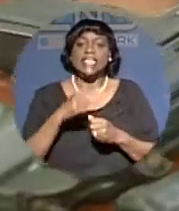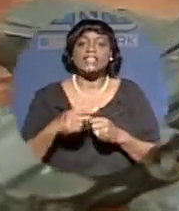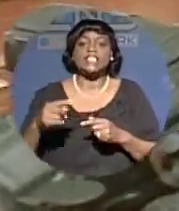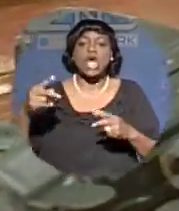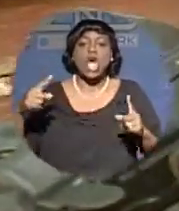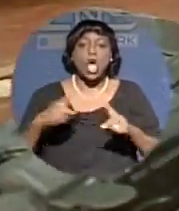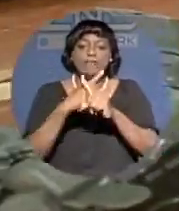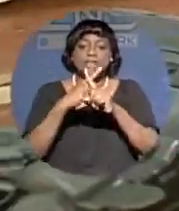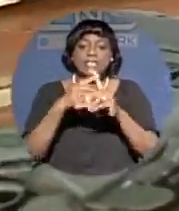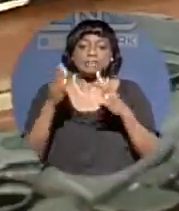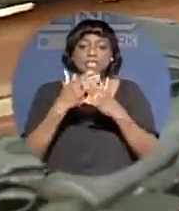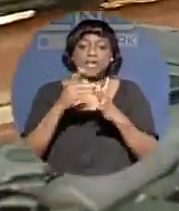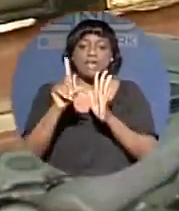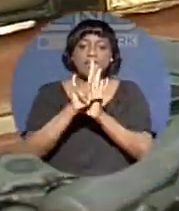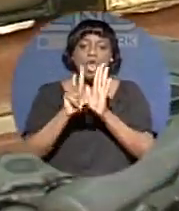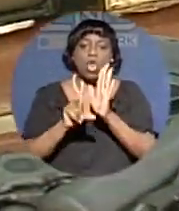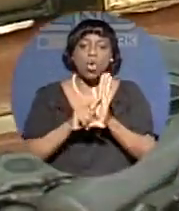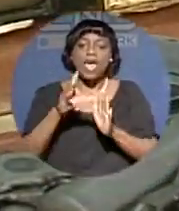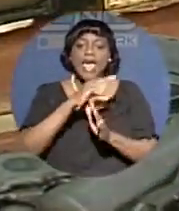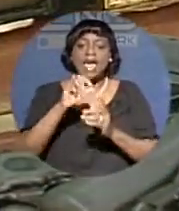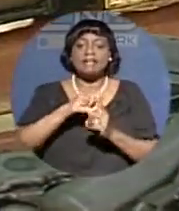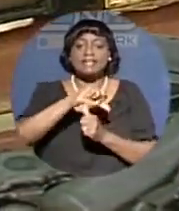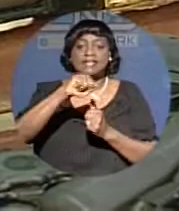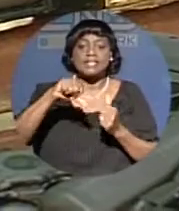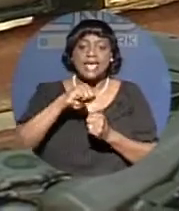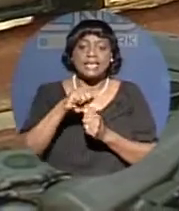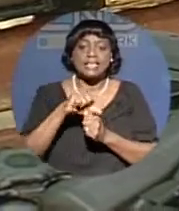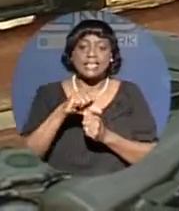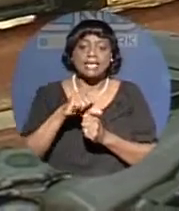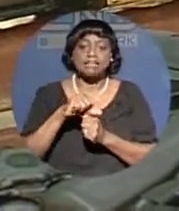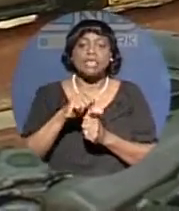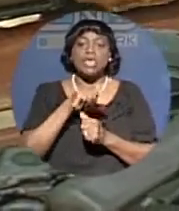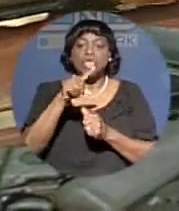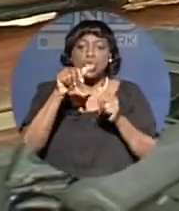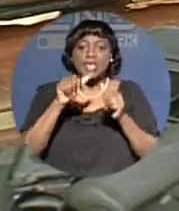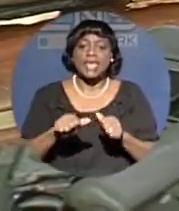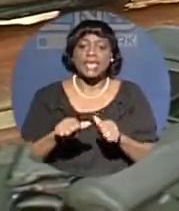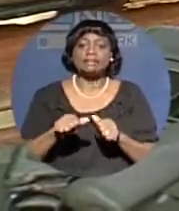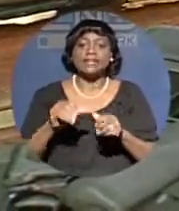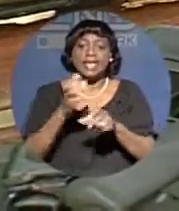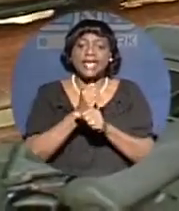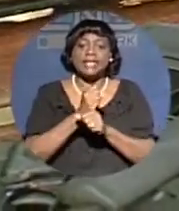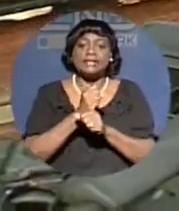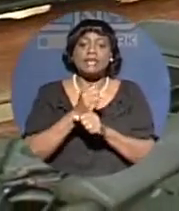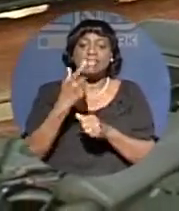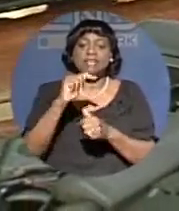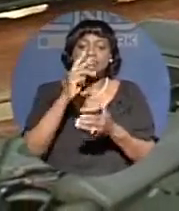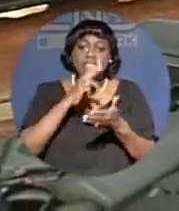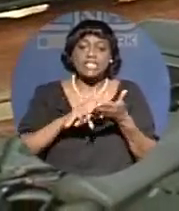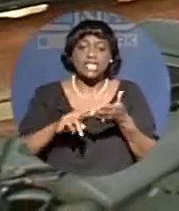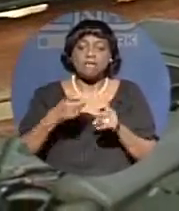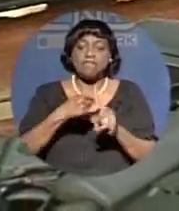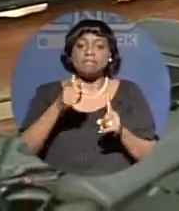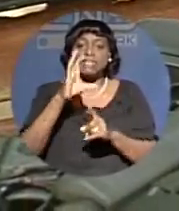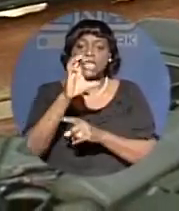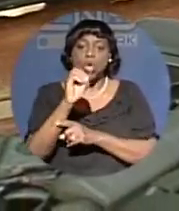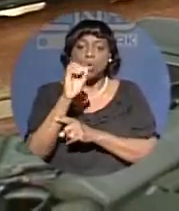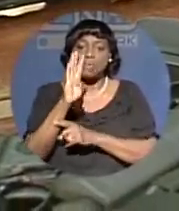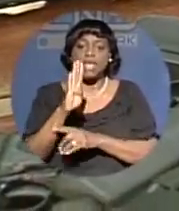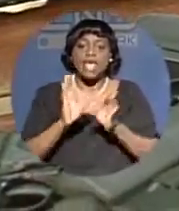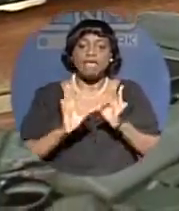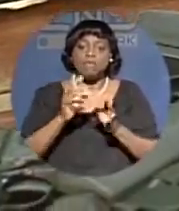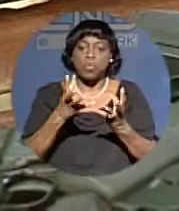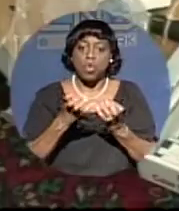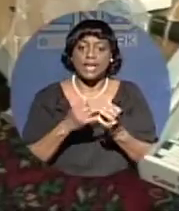and society. A more detailed information of the survey can be obtained from the College of the Bahamas. Carla Palmer,